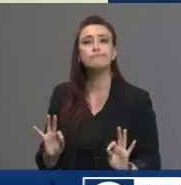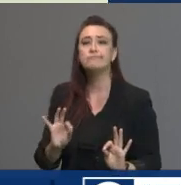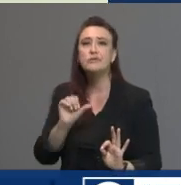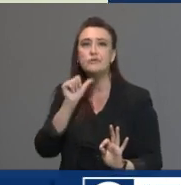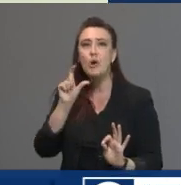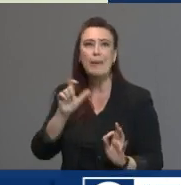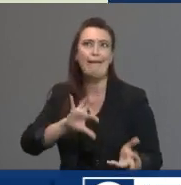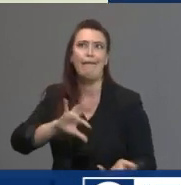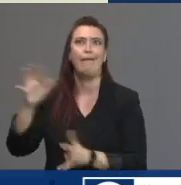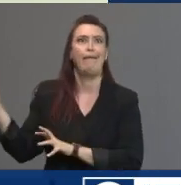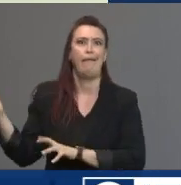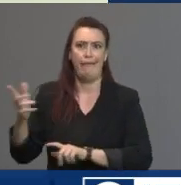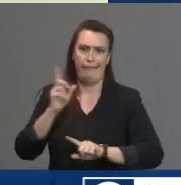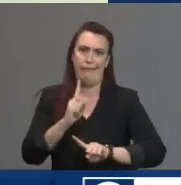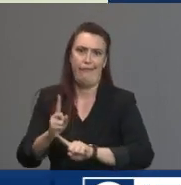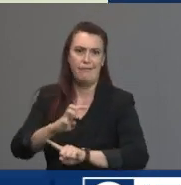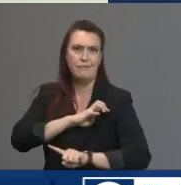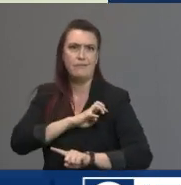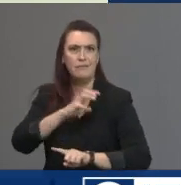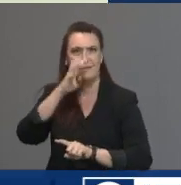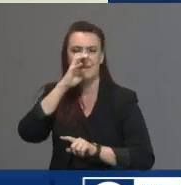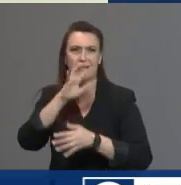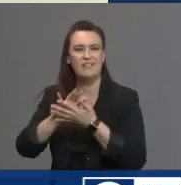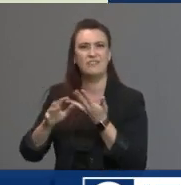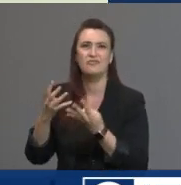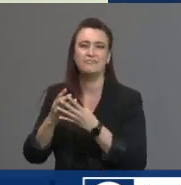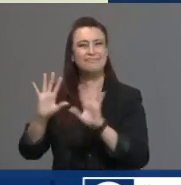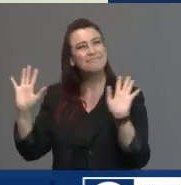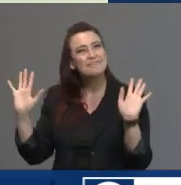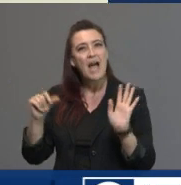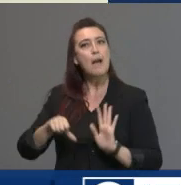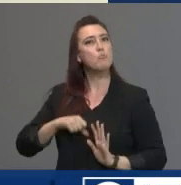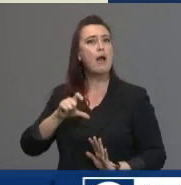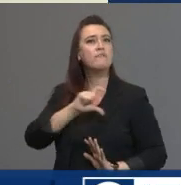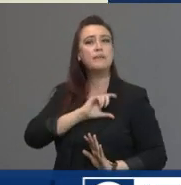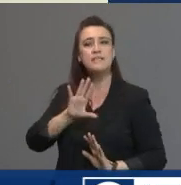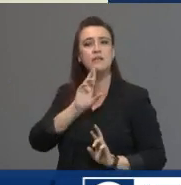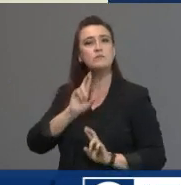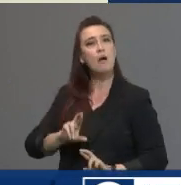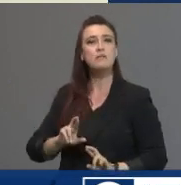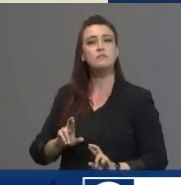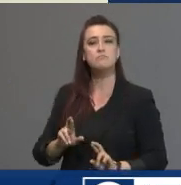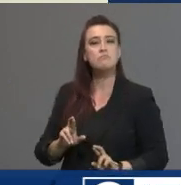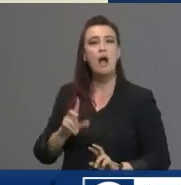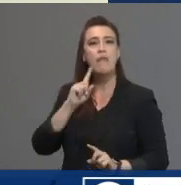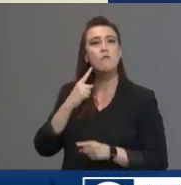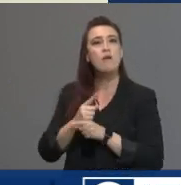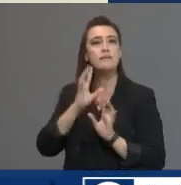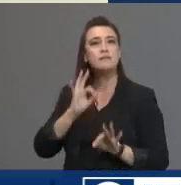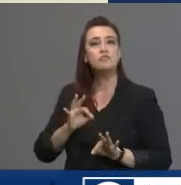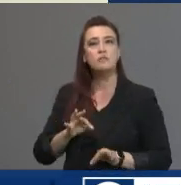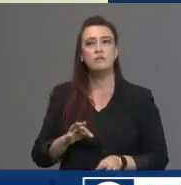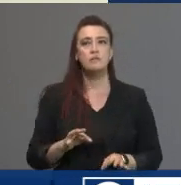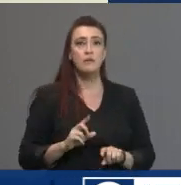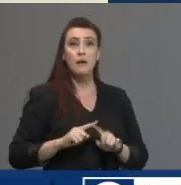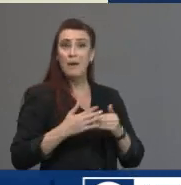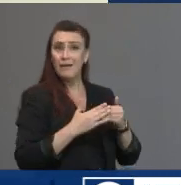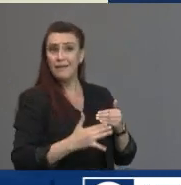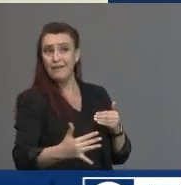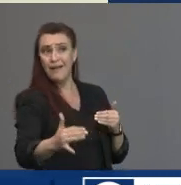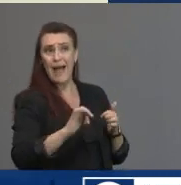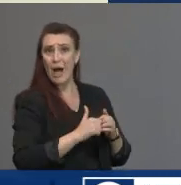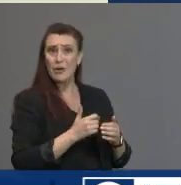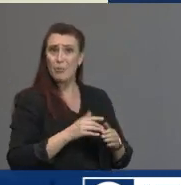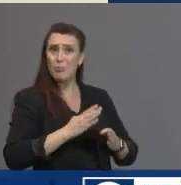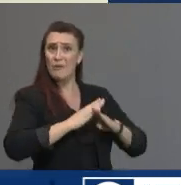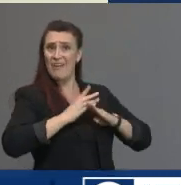without incident. I'm proud of the police, and I'm proud of the people that made the right decision. How do you stop that from happening as we move on in